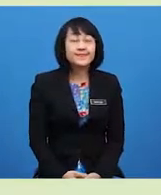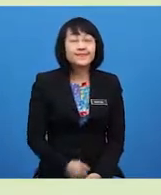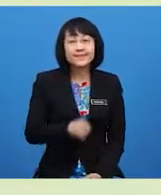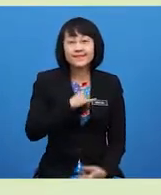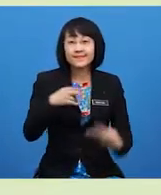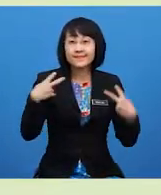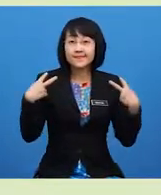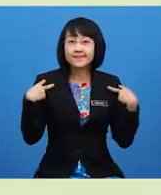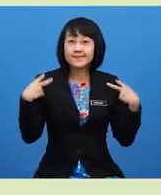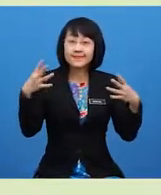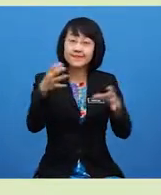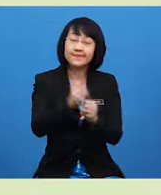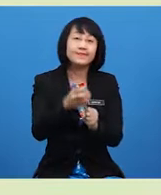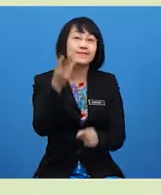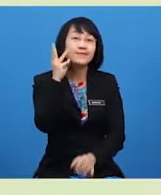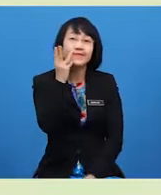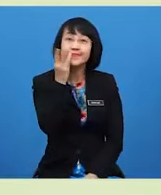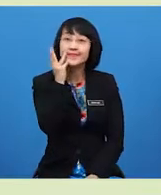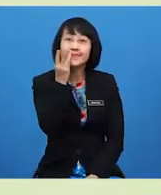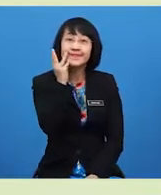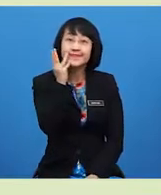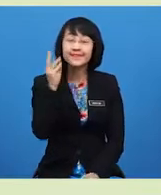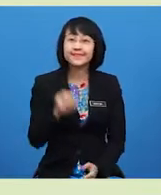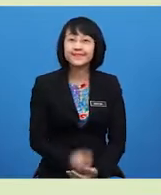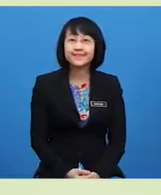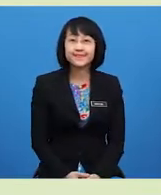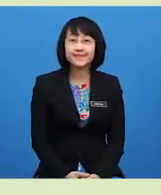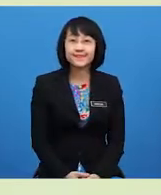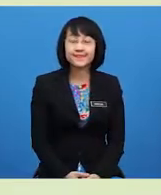I've got rice.